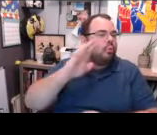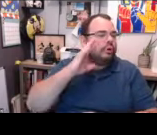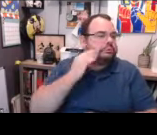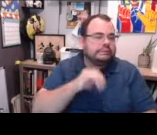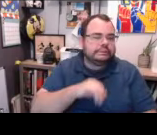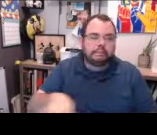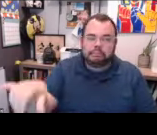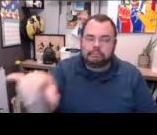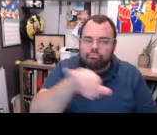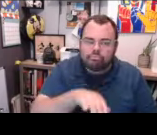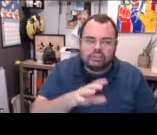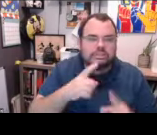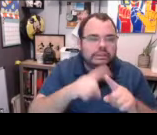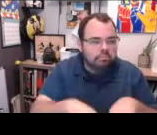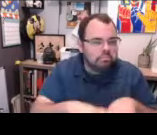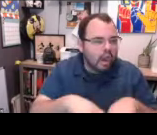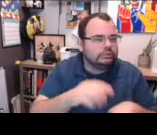individual's,